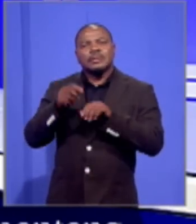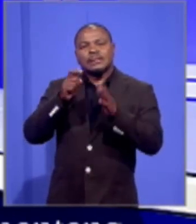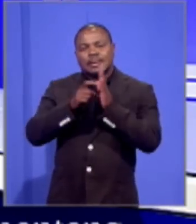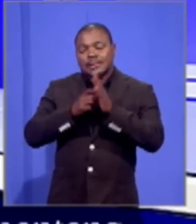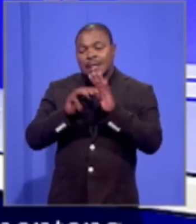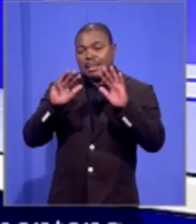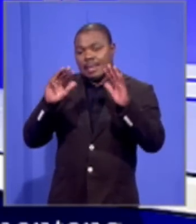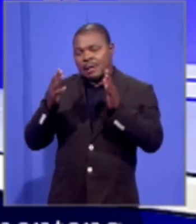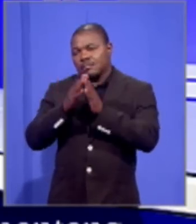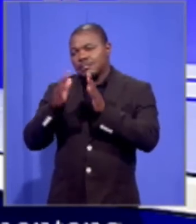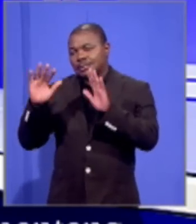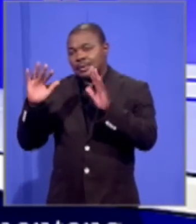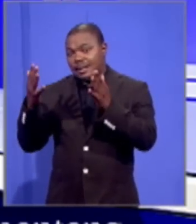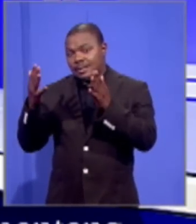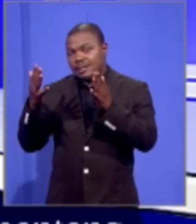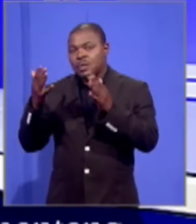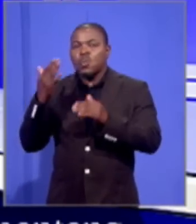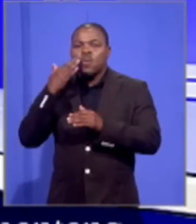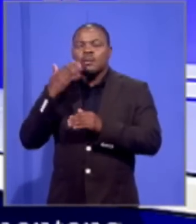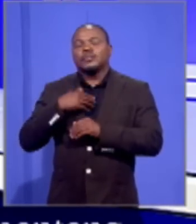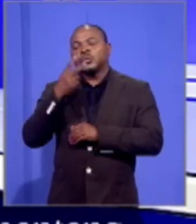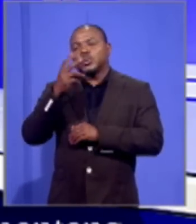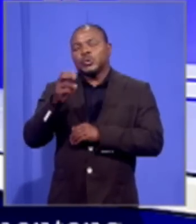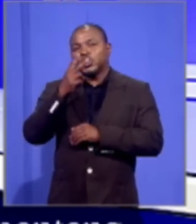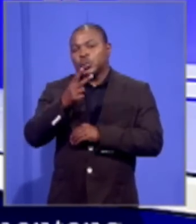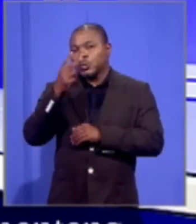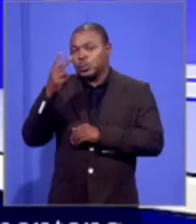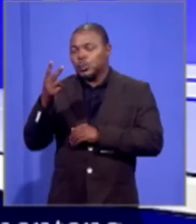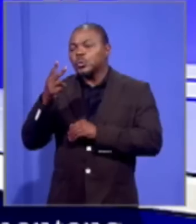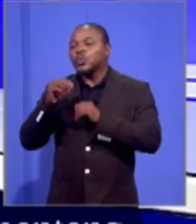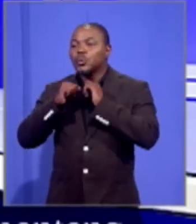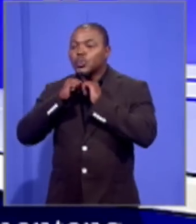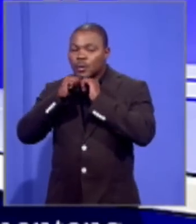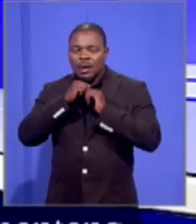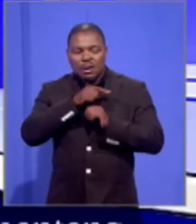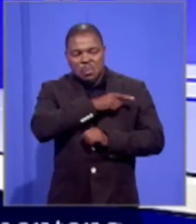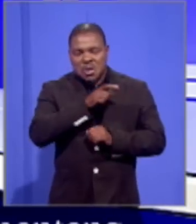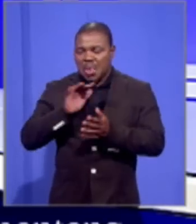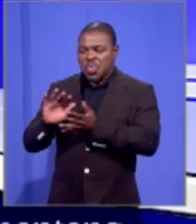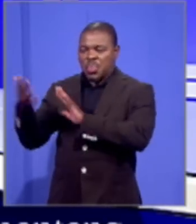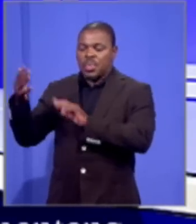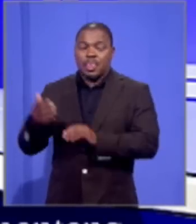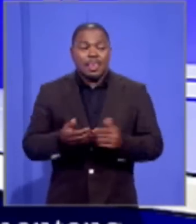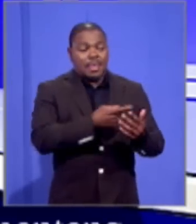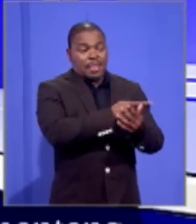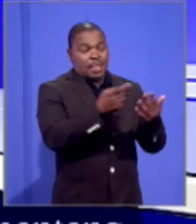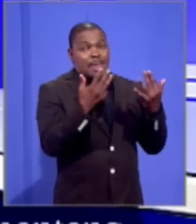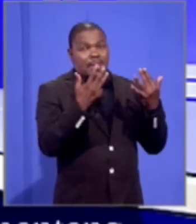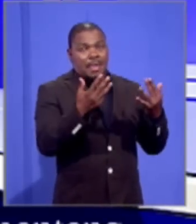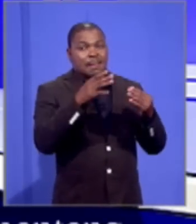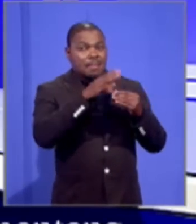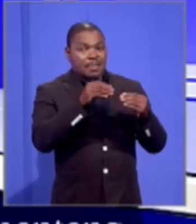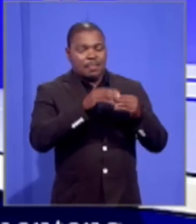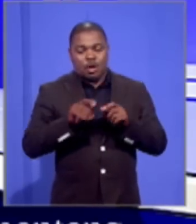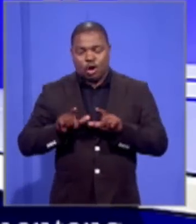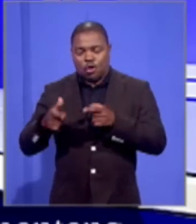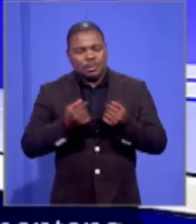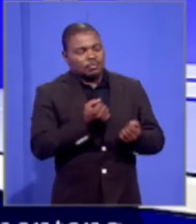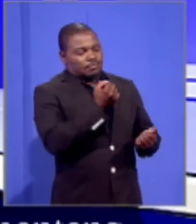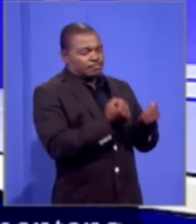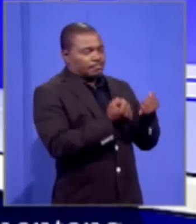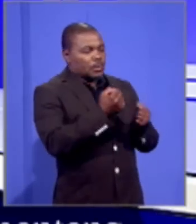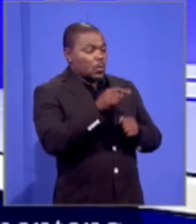senyane le lesome ka kgwedi ya Phuphu 2022. Maloko ao a senyane a sekišitšwe ke komiti ka